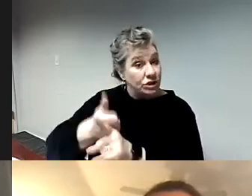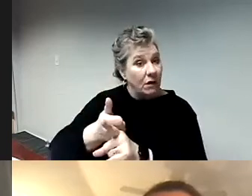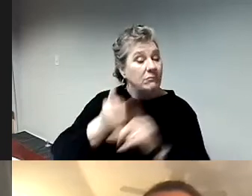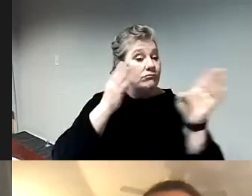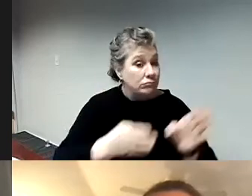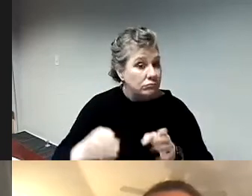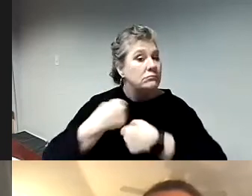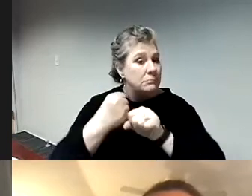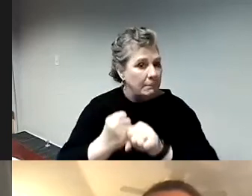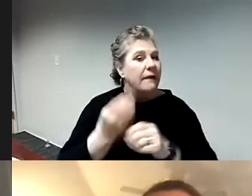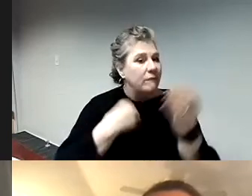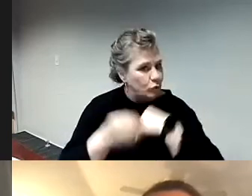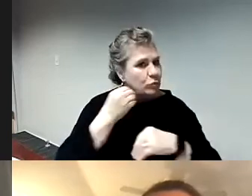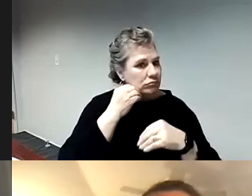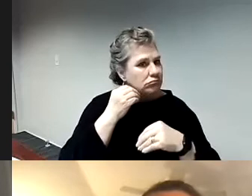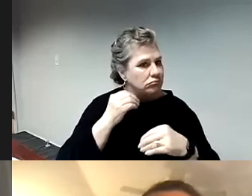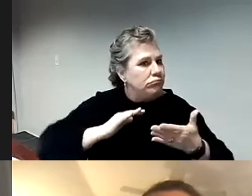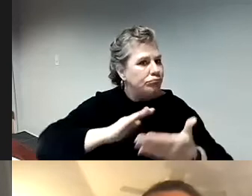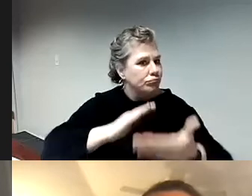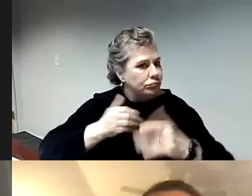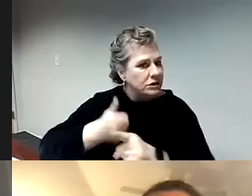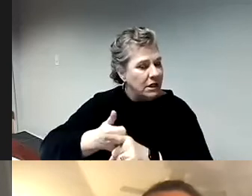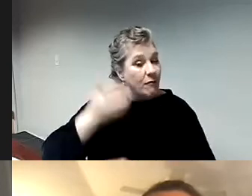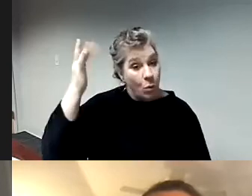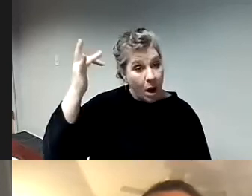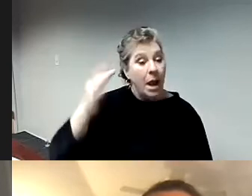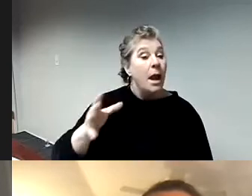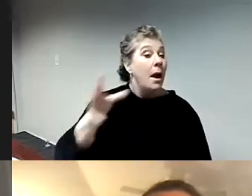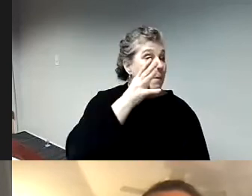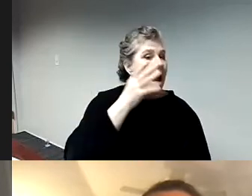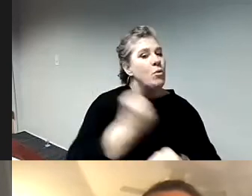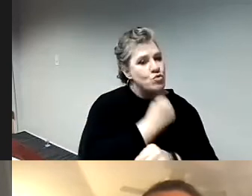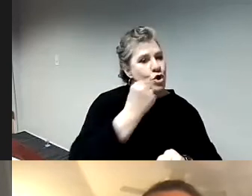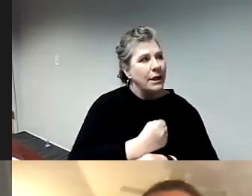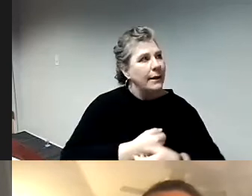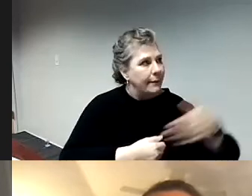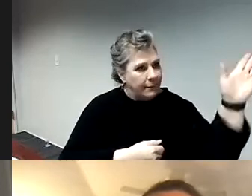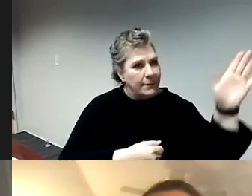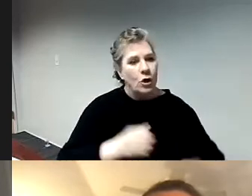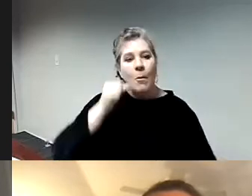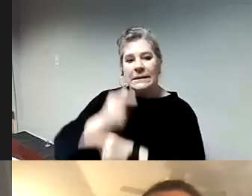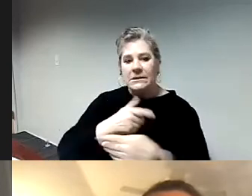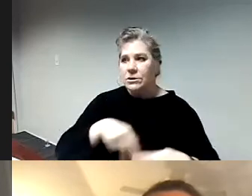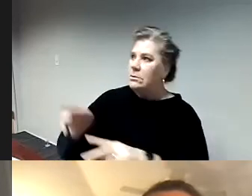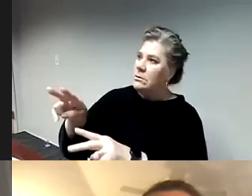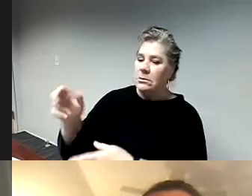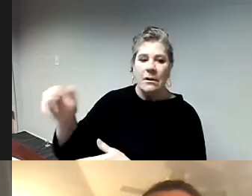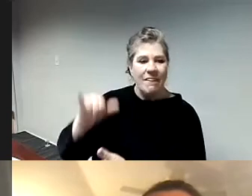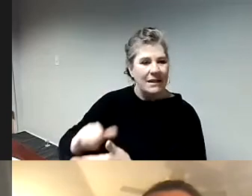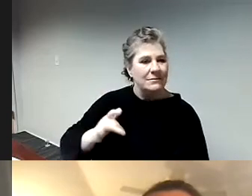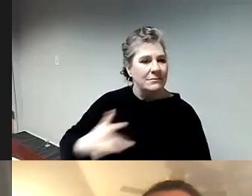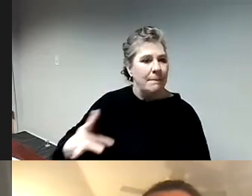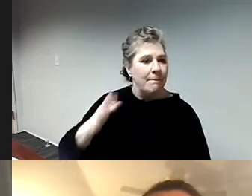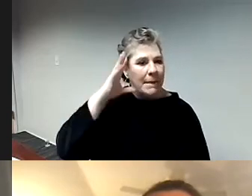preparing meals a lot of the time, because my mother was always working. And so that's the kind of experience